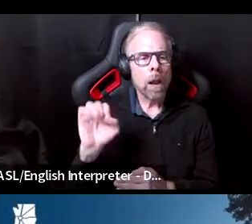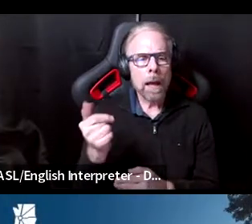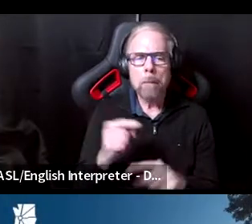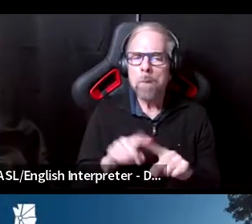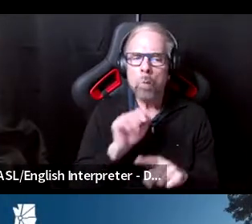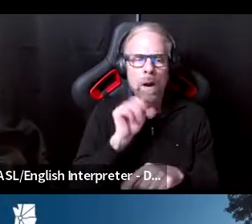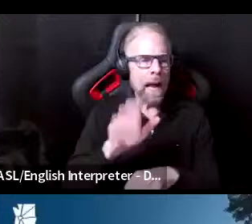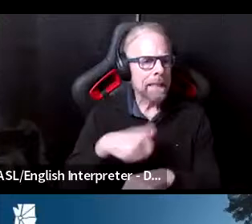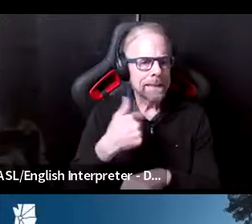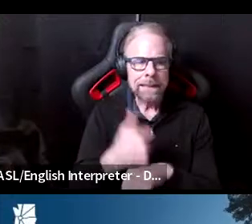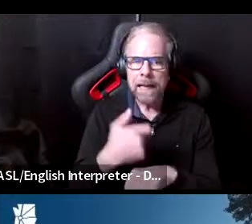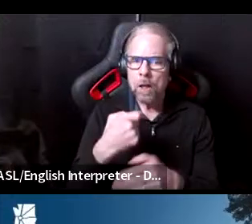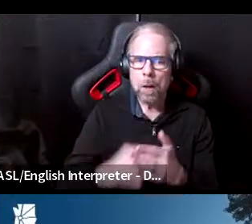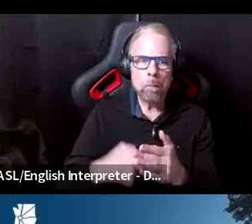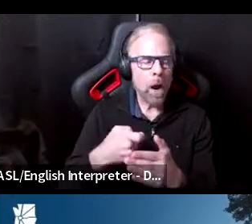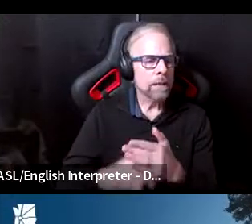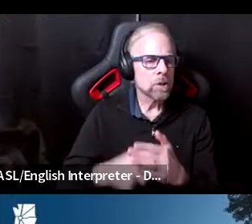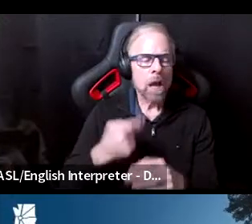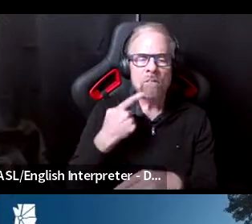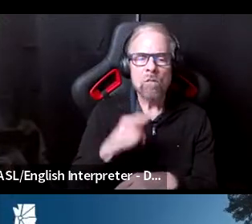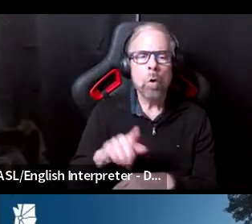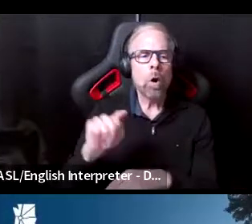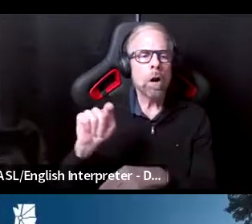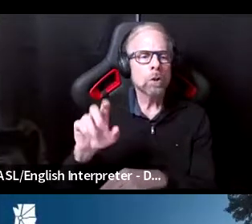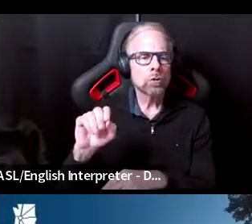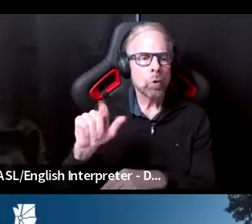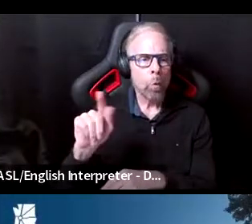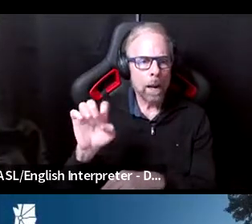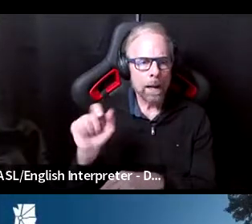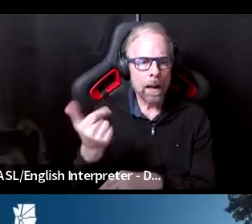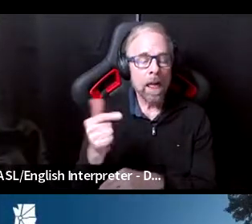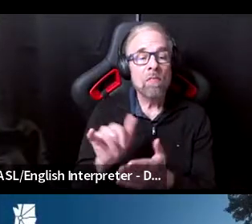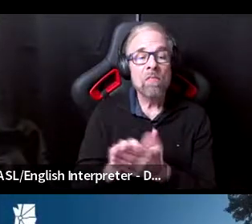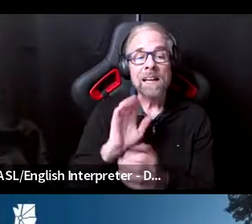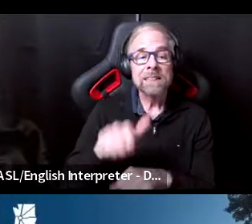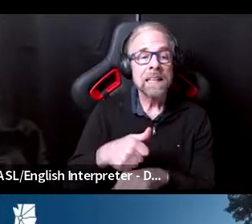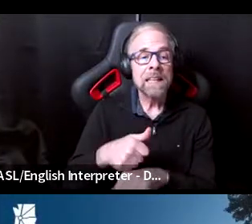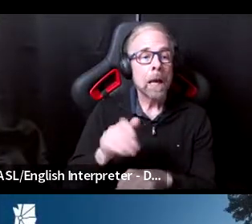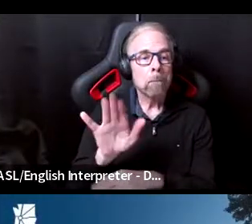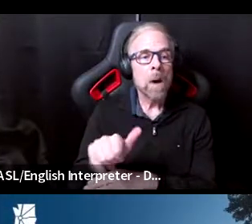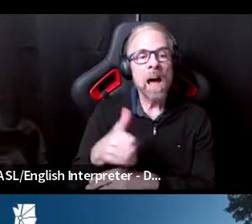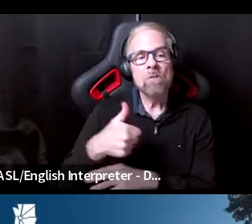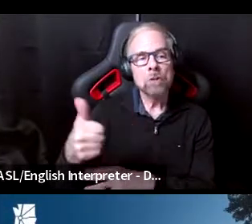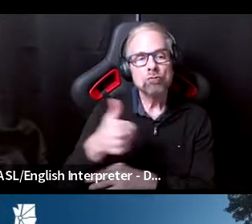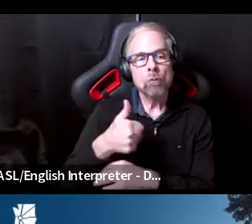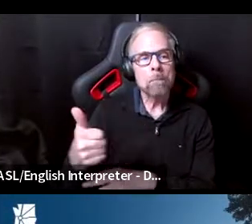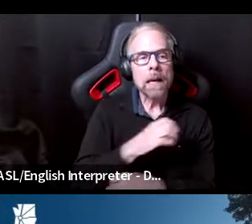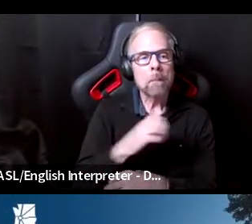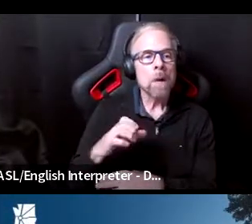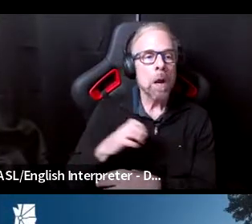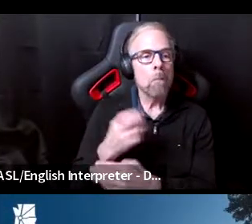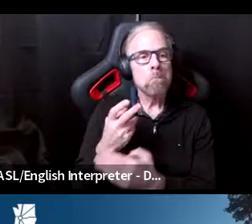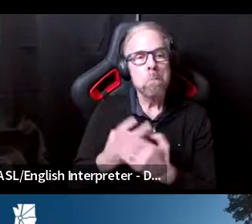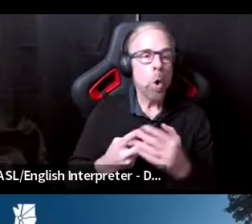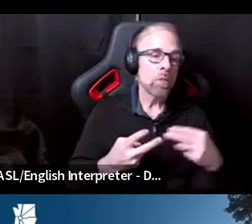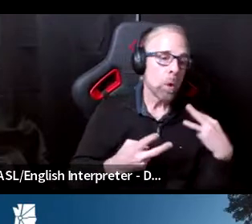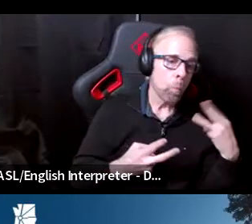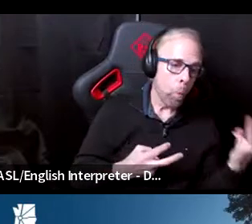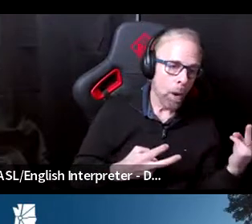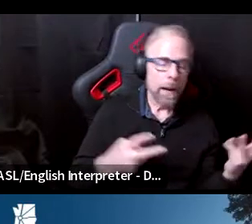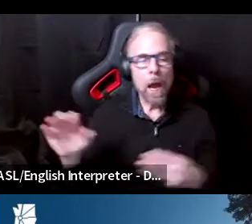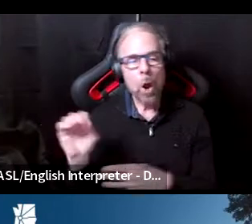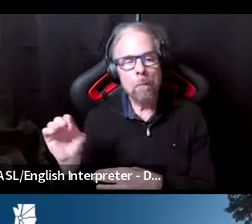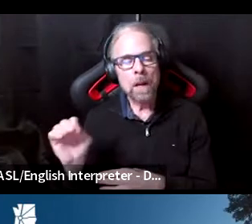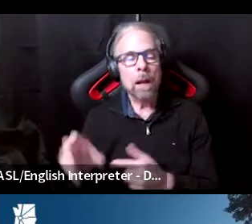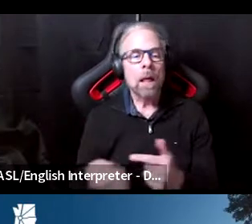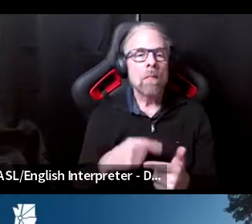for the tolling. That is being set by the transportation commissions on both sides in Oregon and Washington. They do have a subcommittee